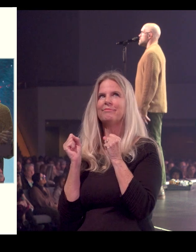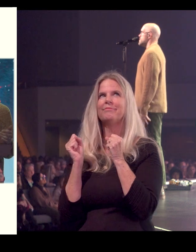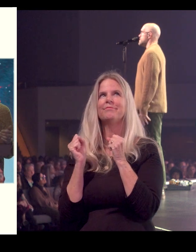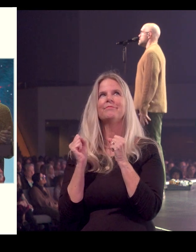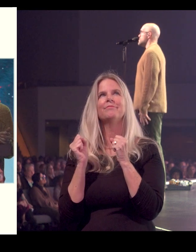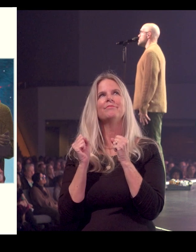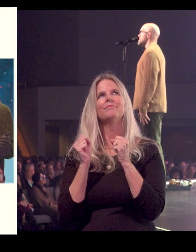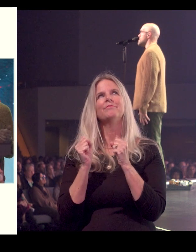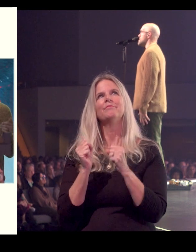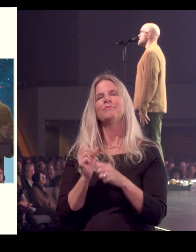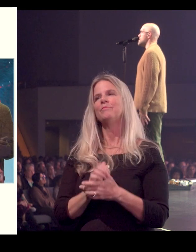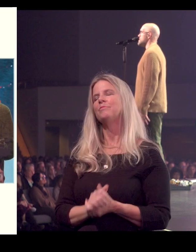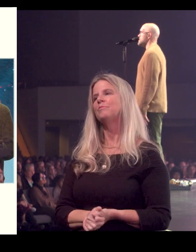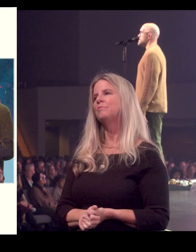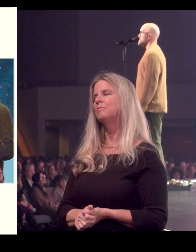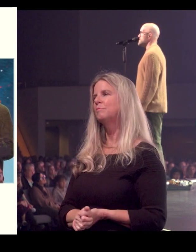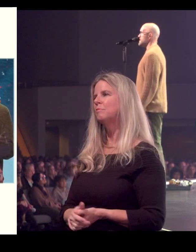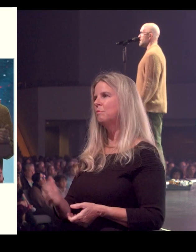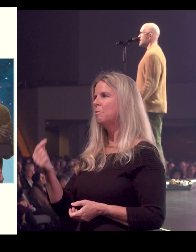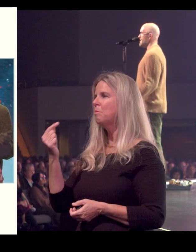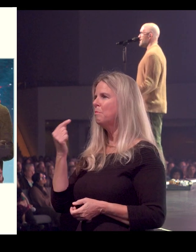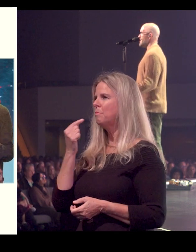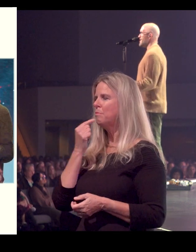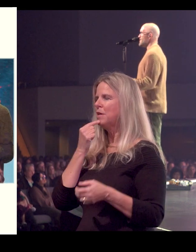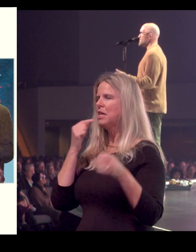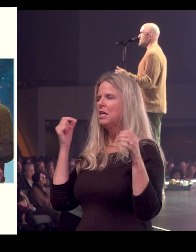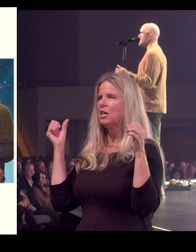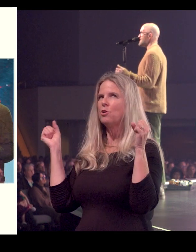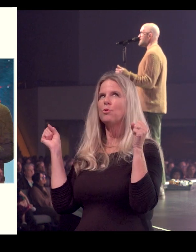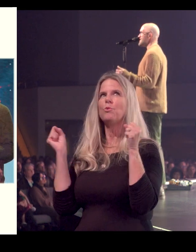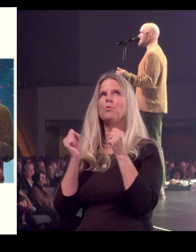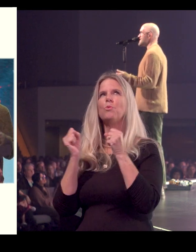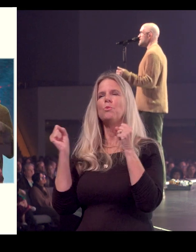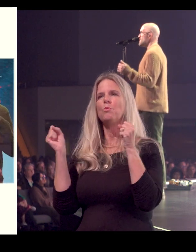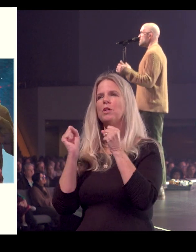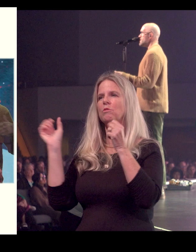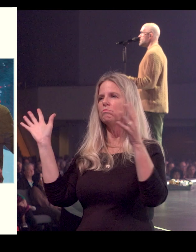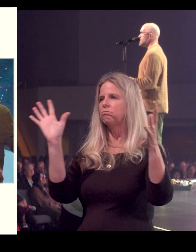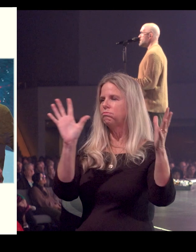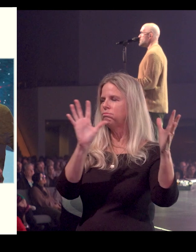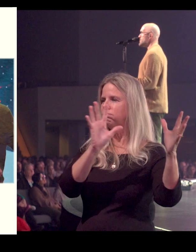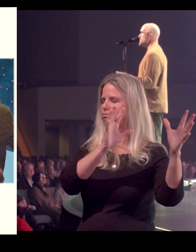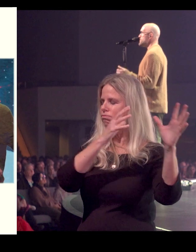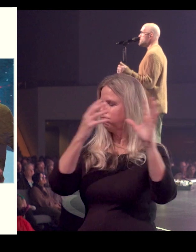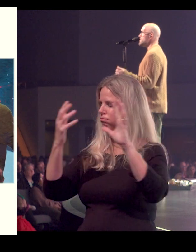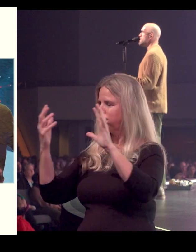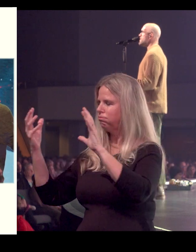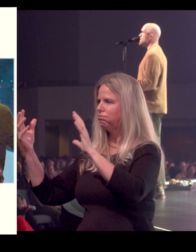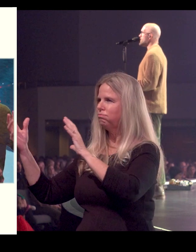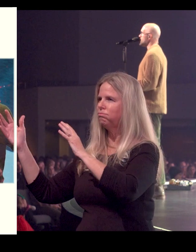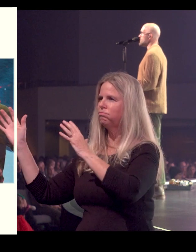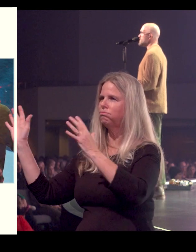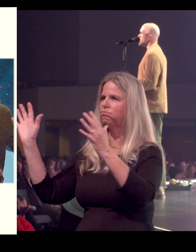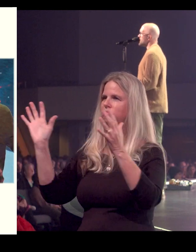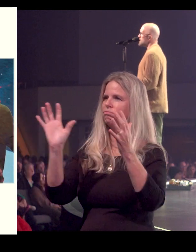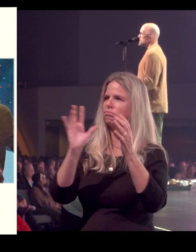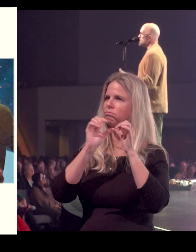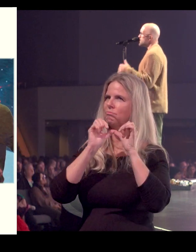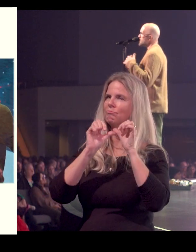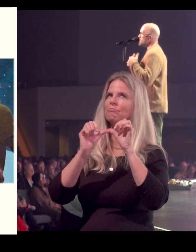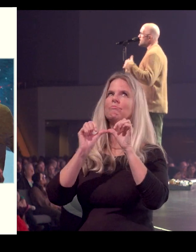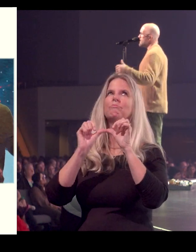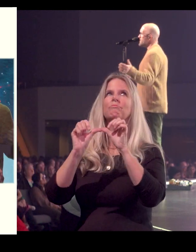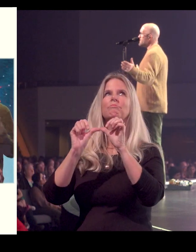winter winds will blow, drifting memory like the